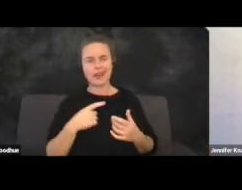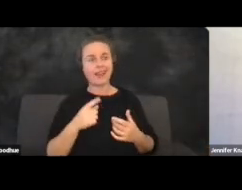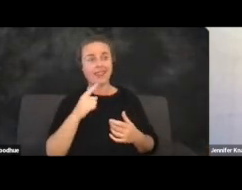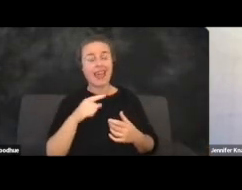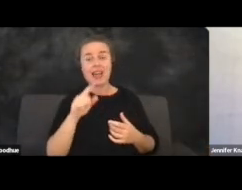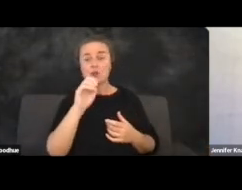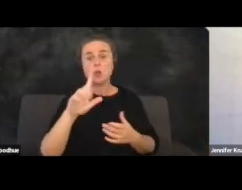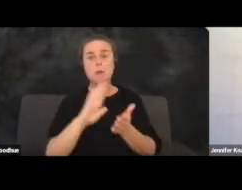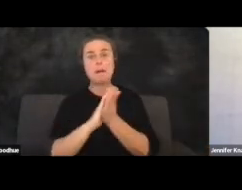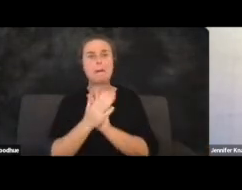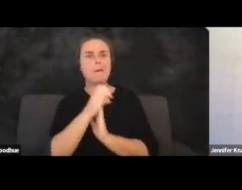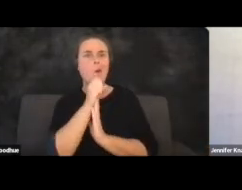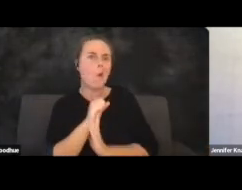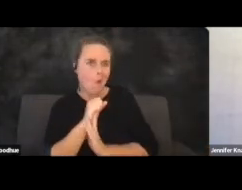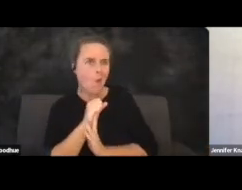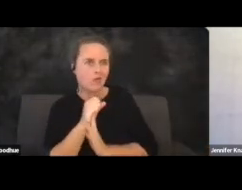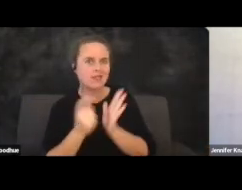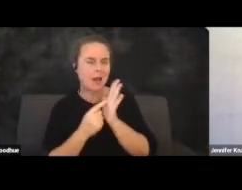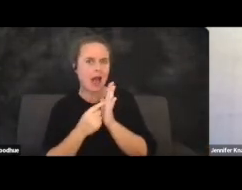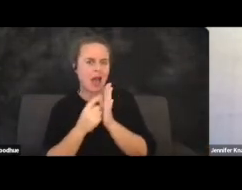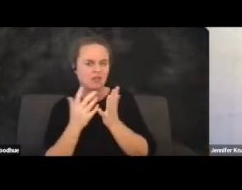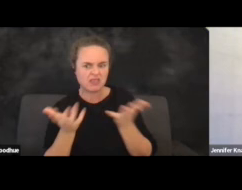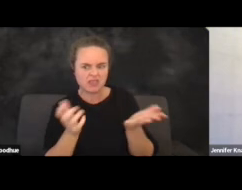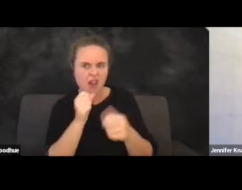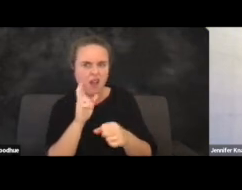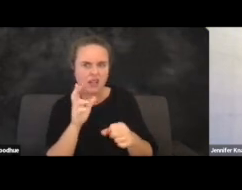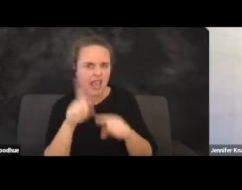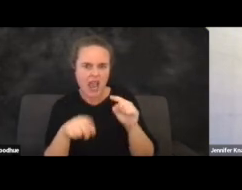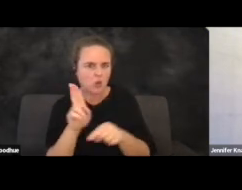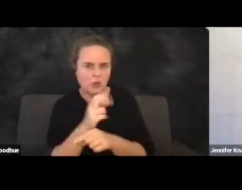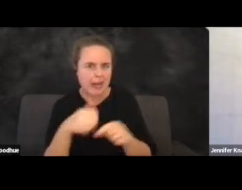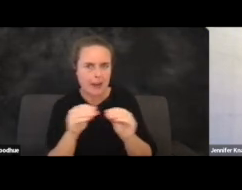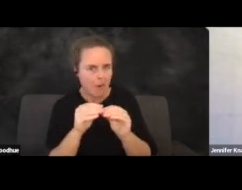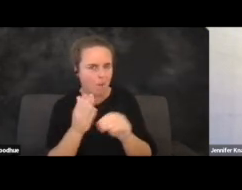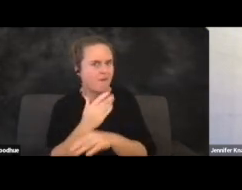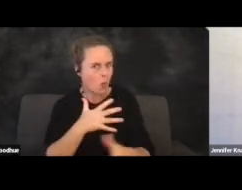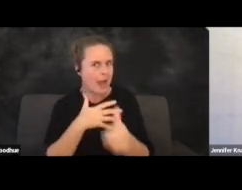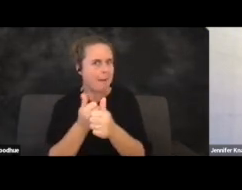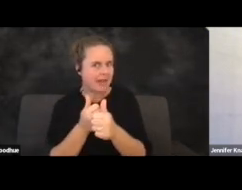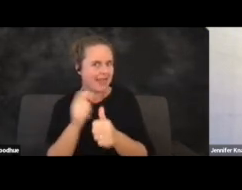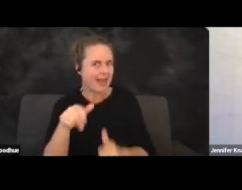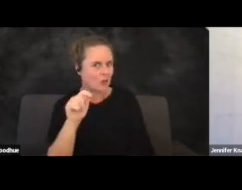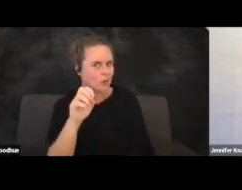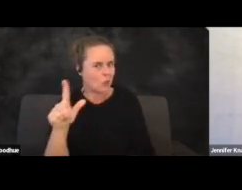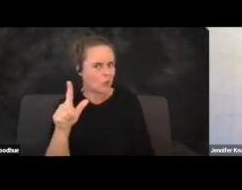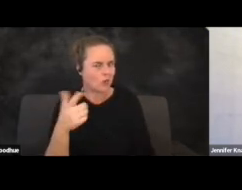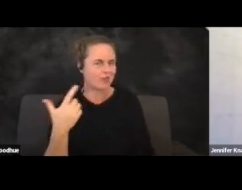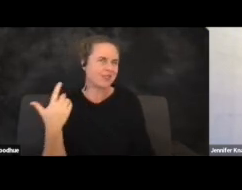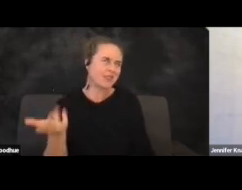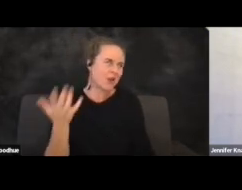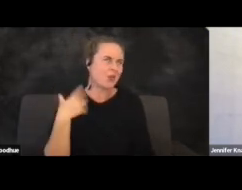gets updated. So not an impossible feat, but a different kind of discipline maybe.